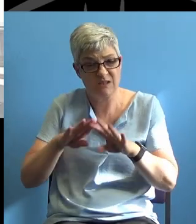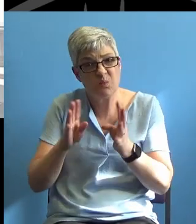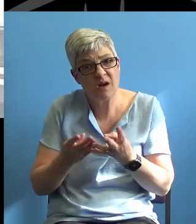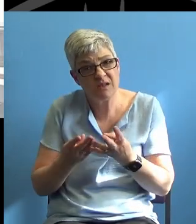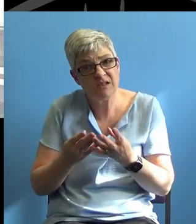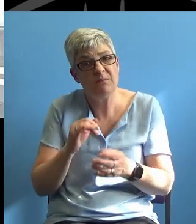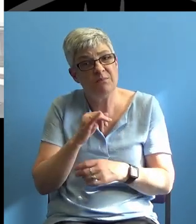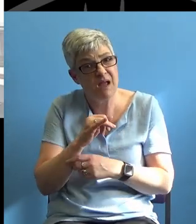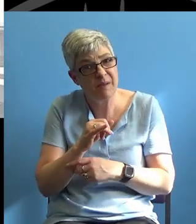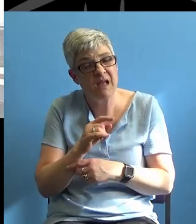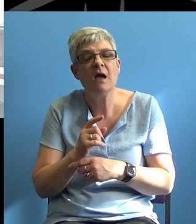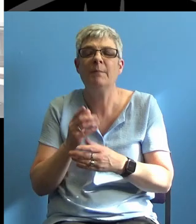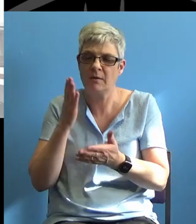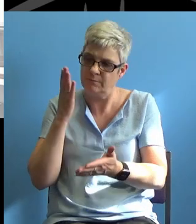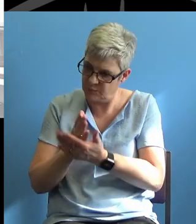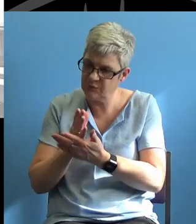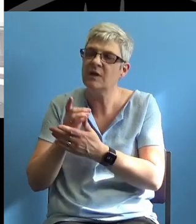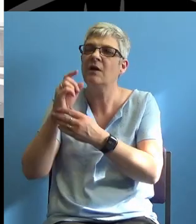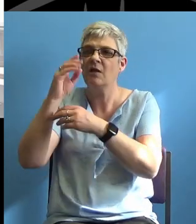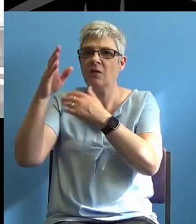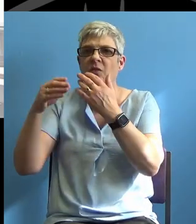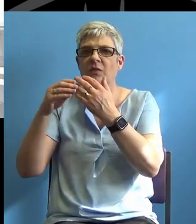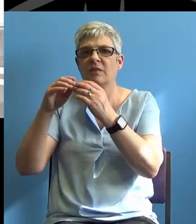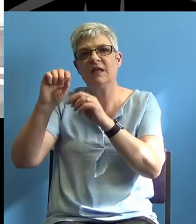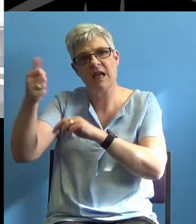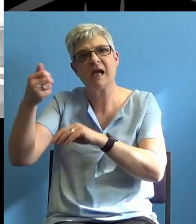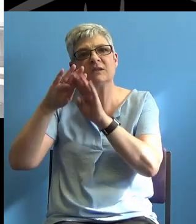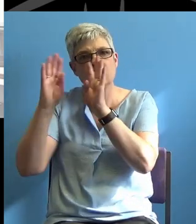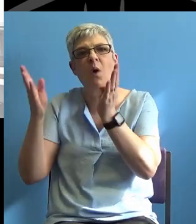then in the world to come.